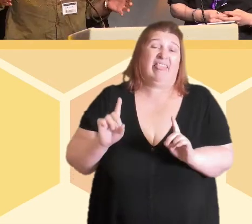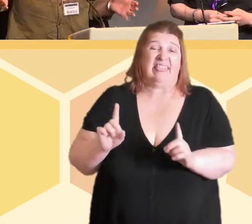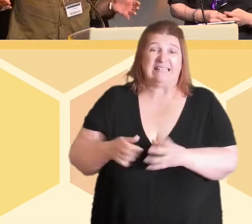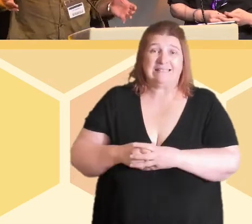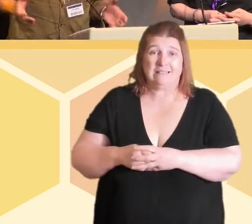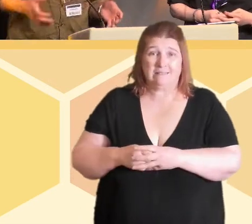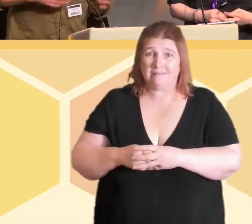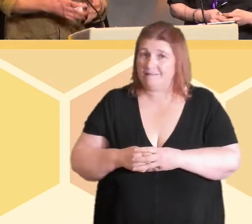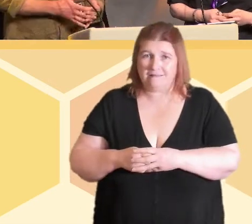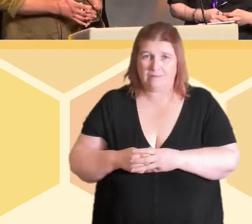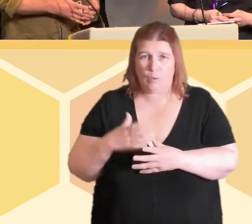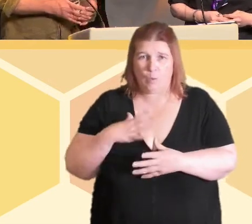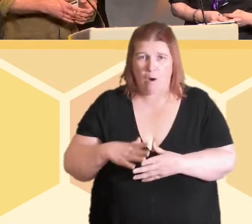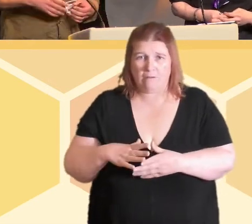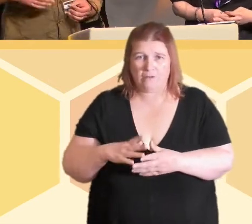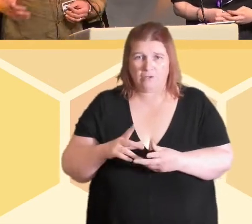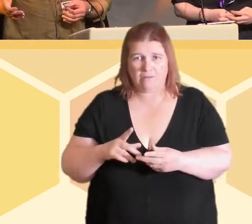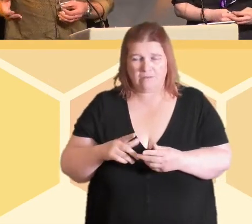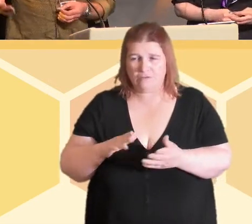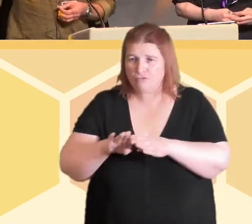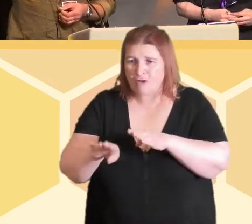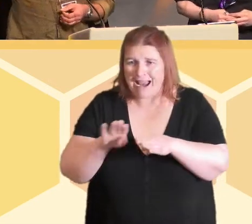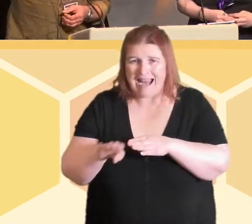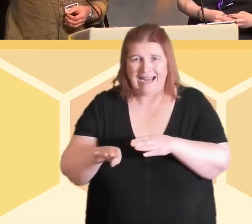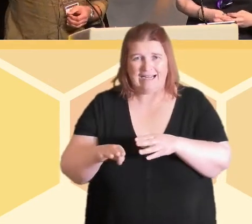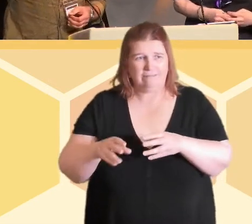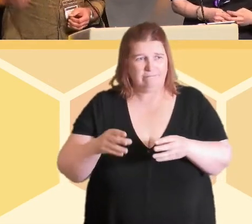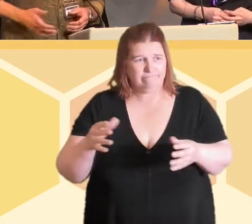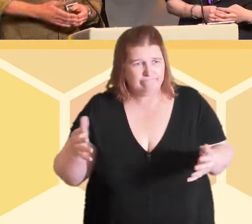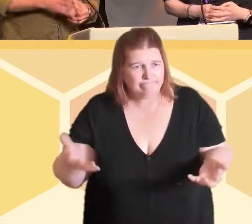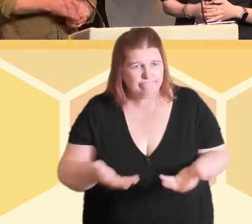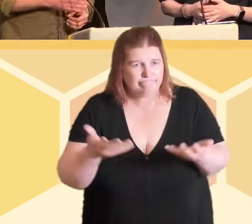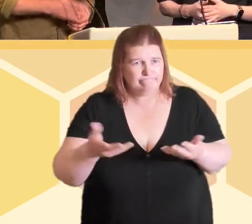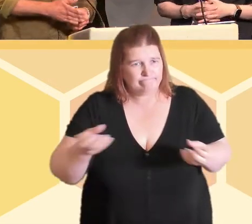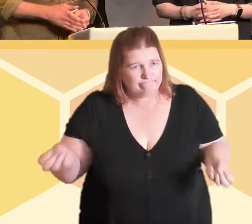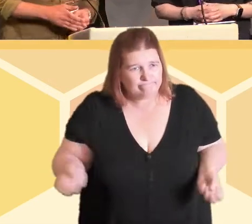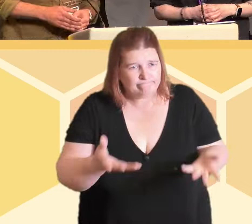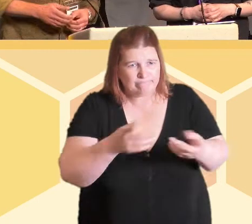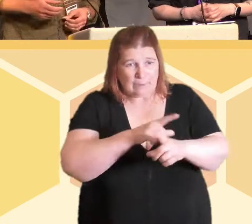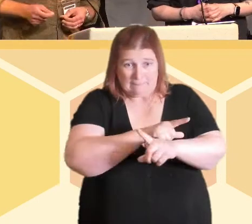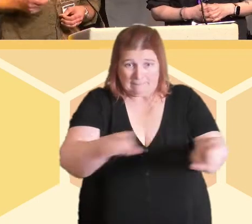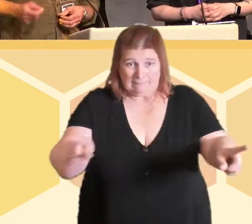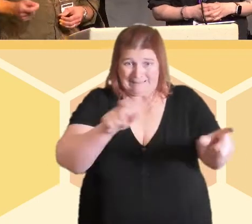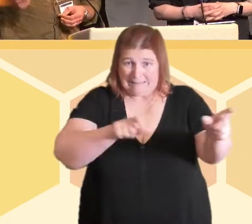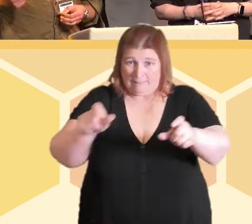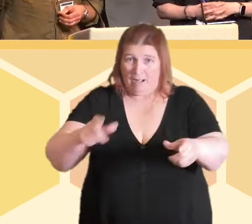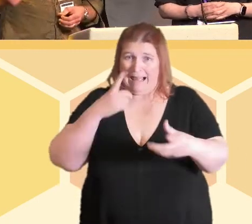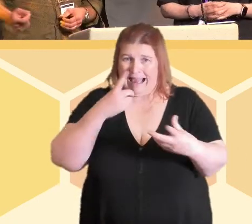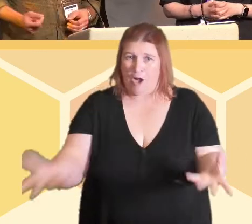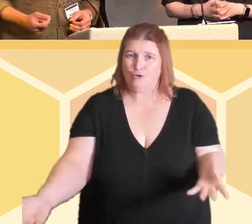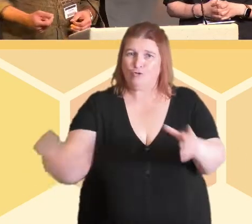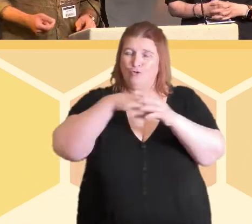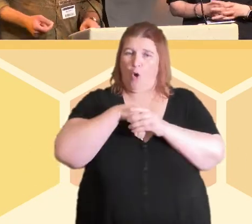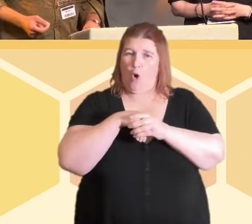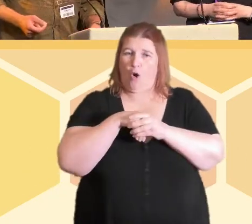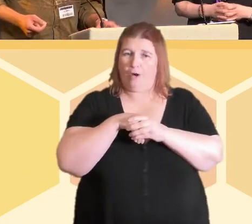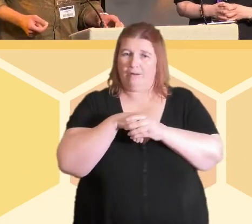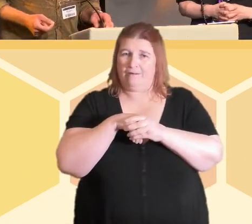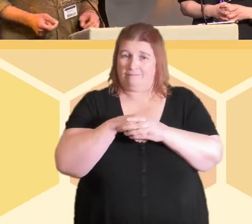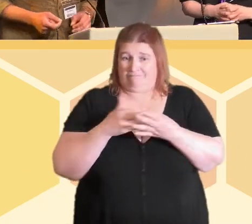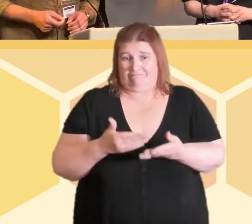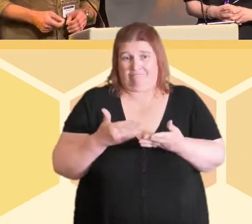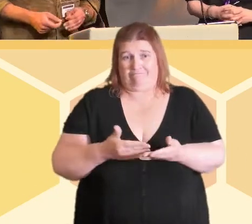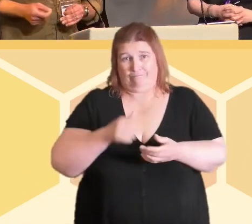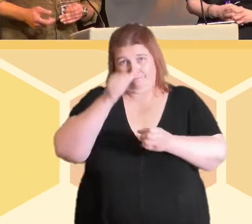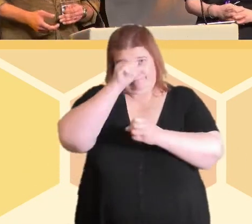Our desire is to train, to empower and to release God's people to join in with the Missio Dei